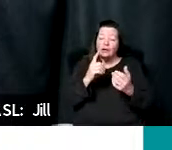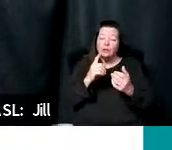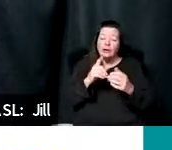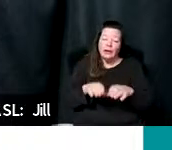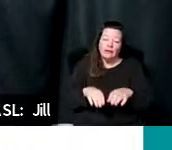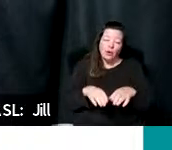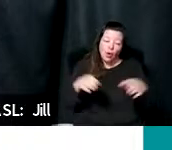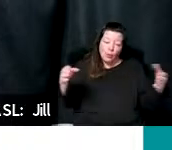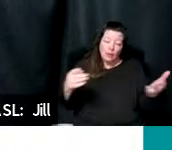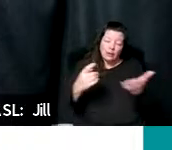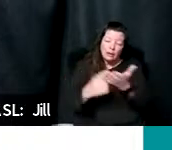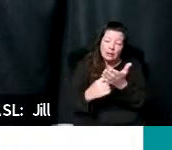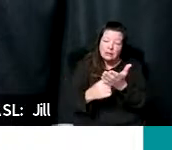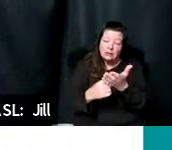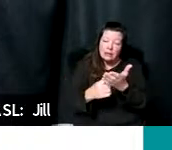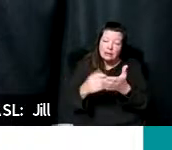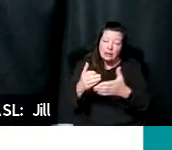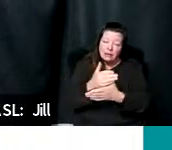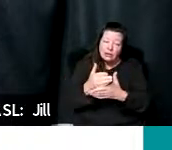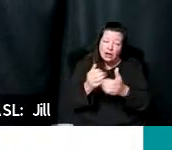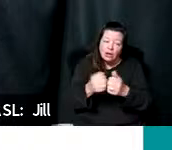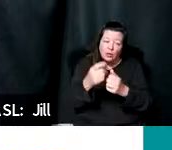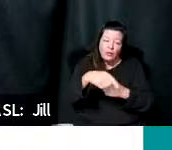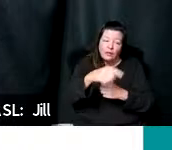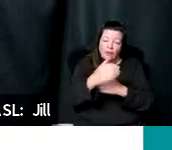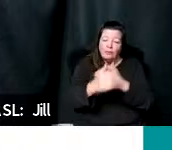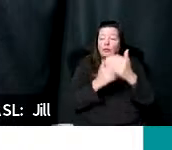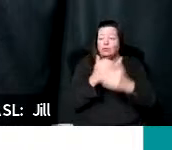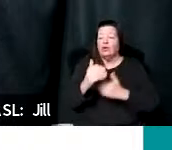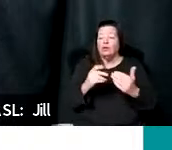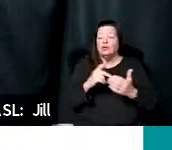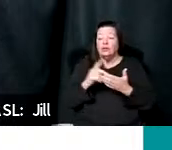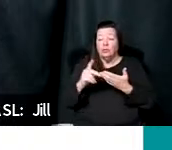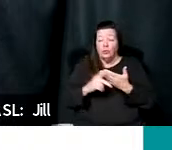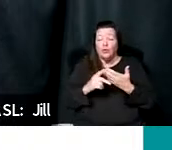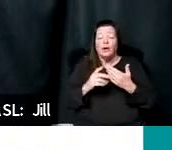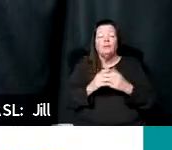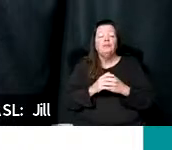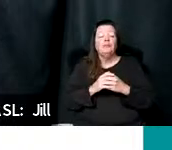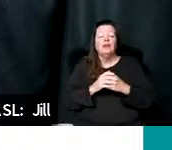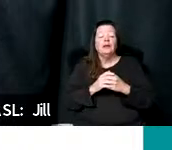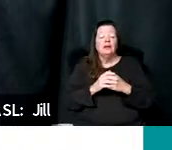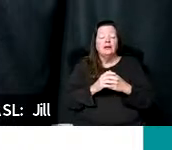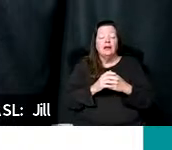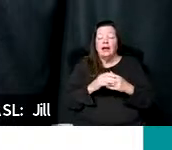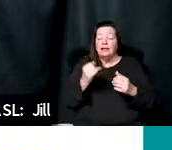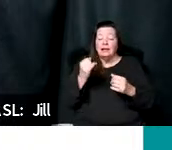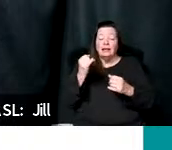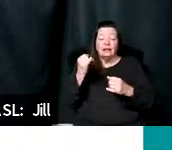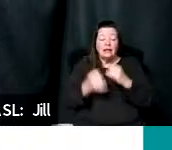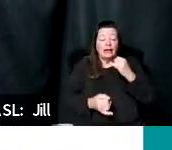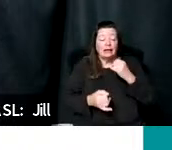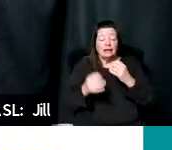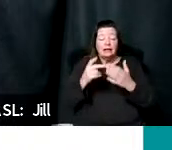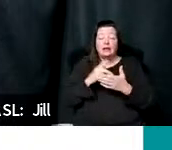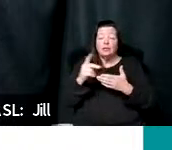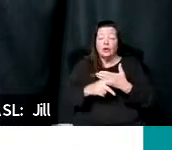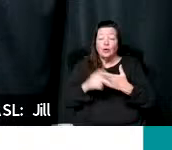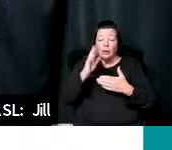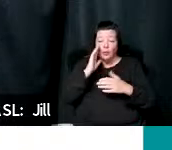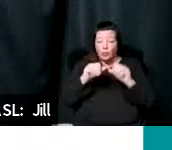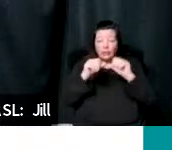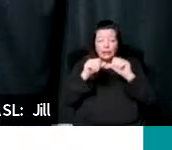open and share with them the progress of the program. And so lastly, the program will